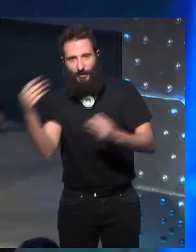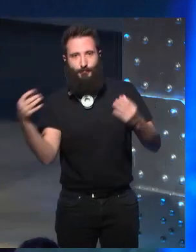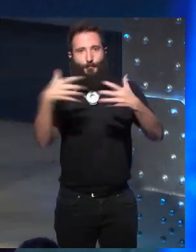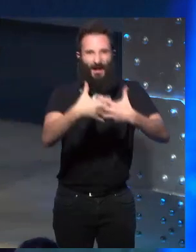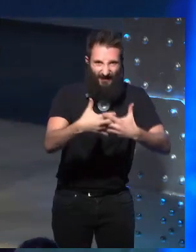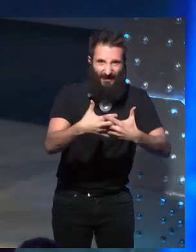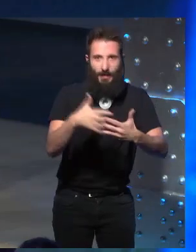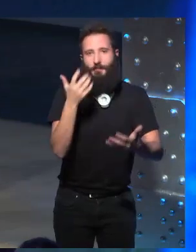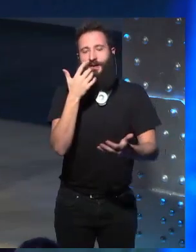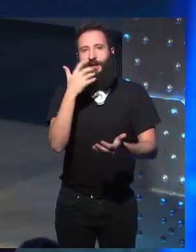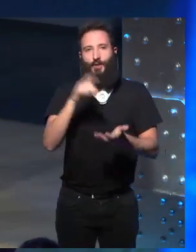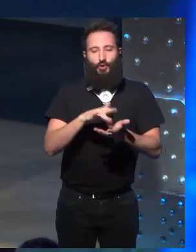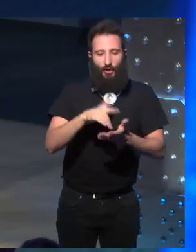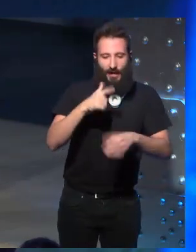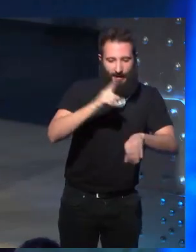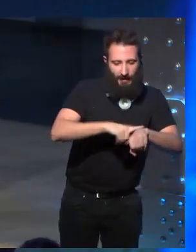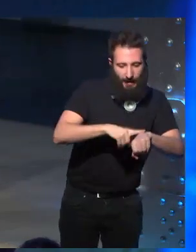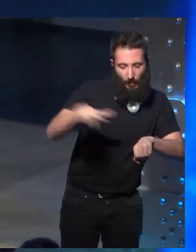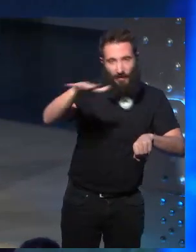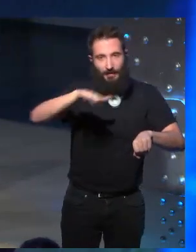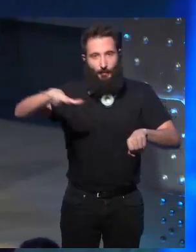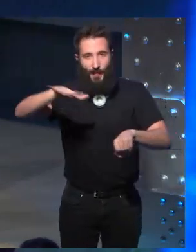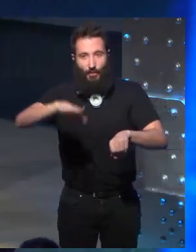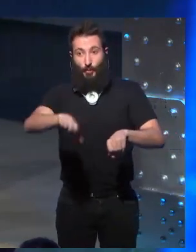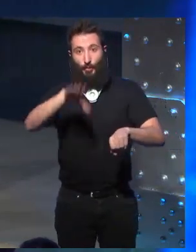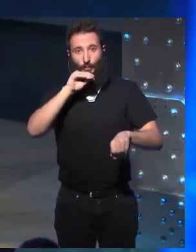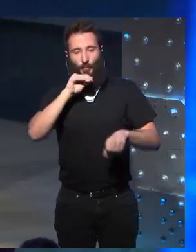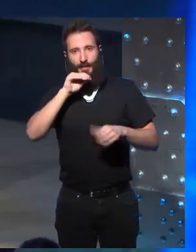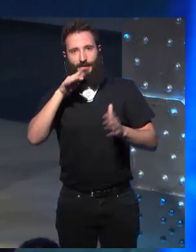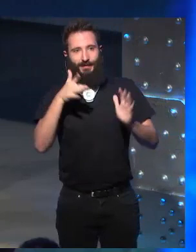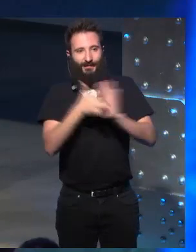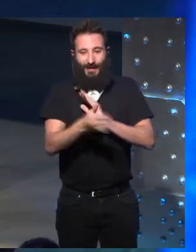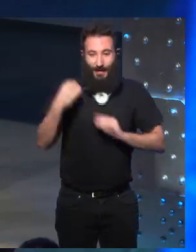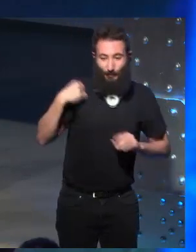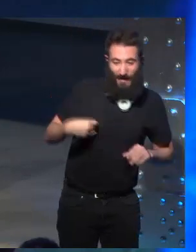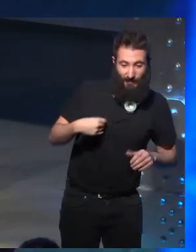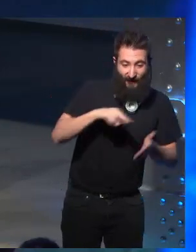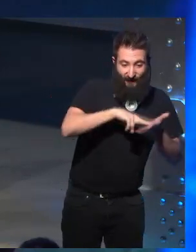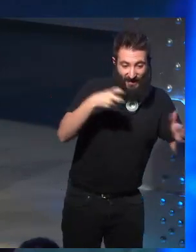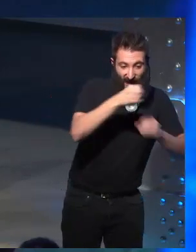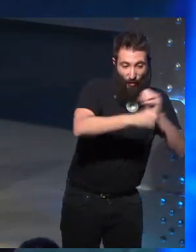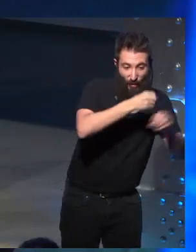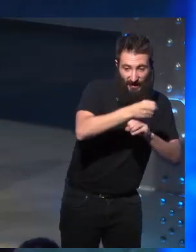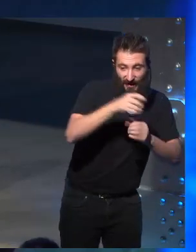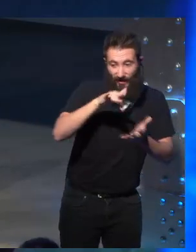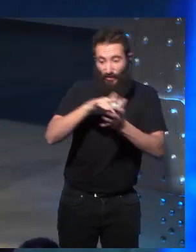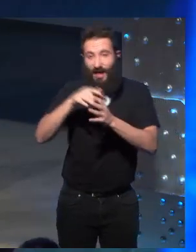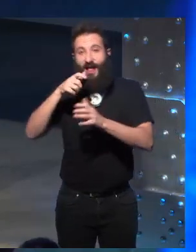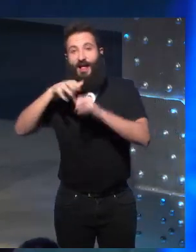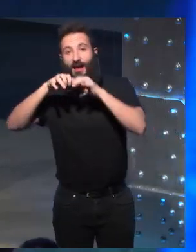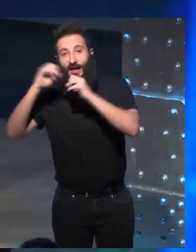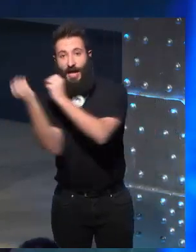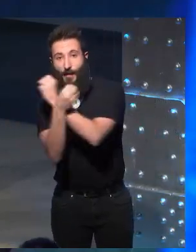of space and time are not the same in quantum physics and in Einstein's gravity. They're not the